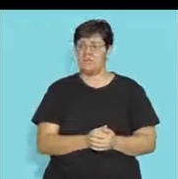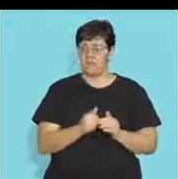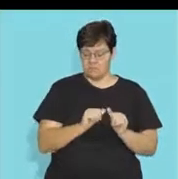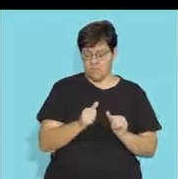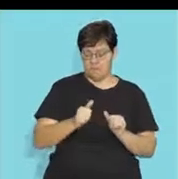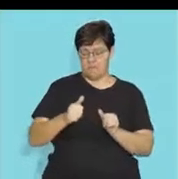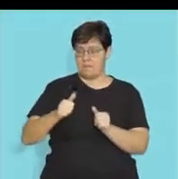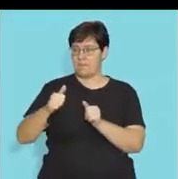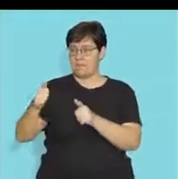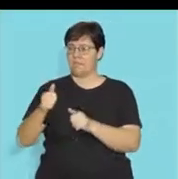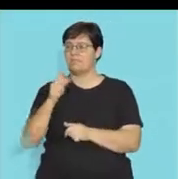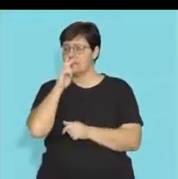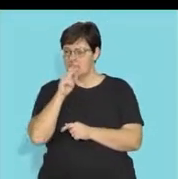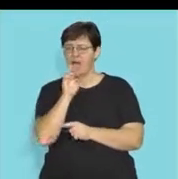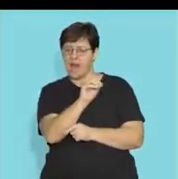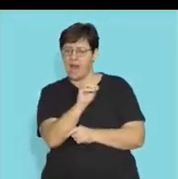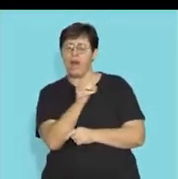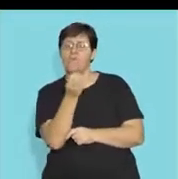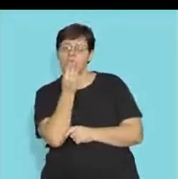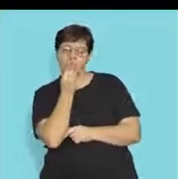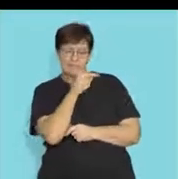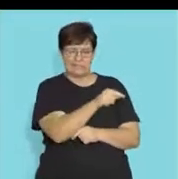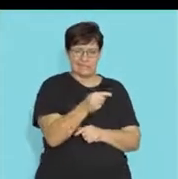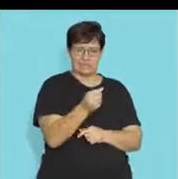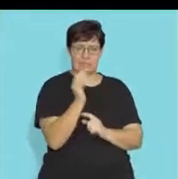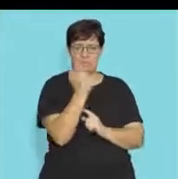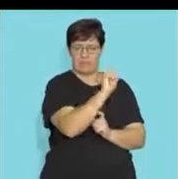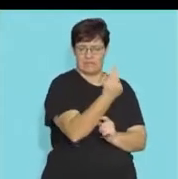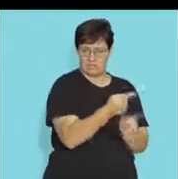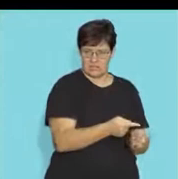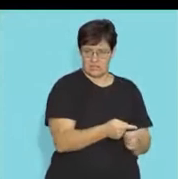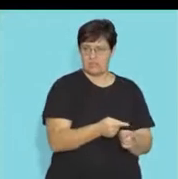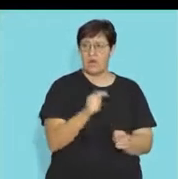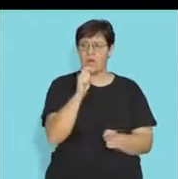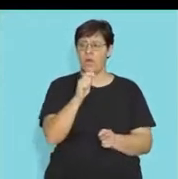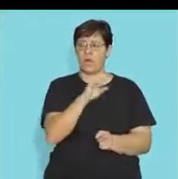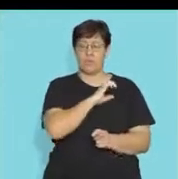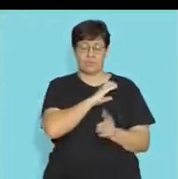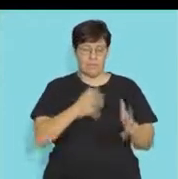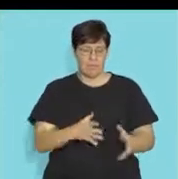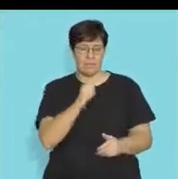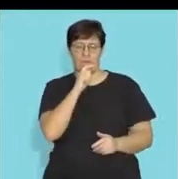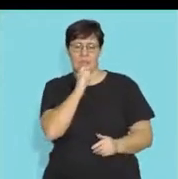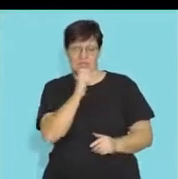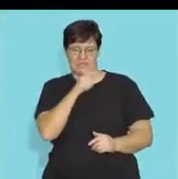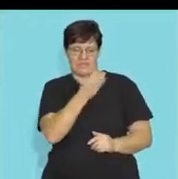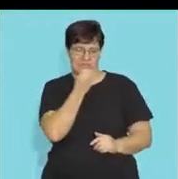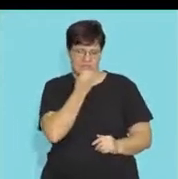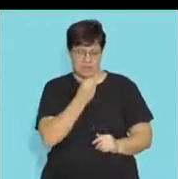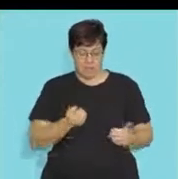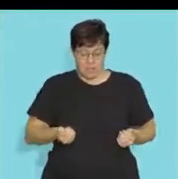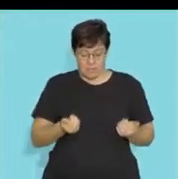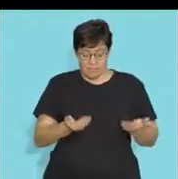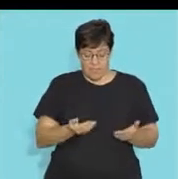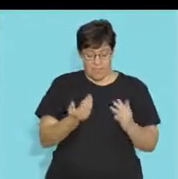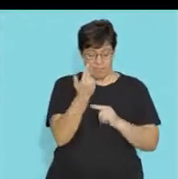As we move through a food chain, we see that they are primary consumers. And the word consume refers to users. So some of the food